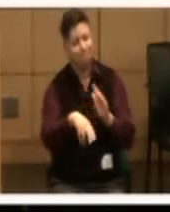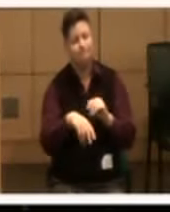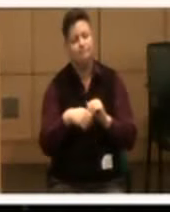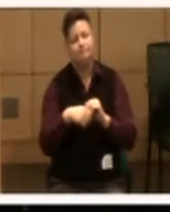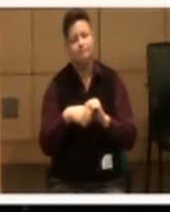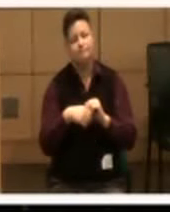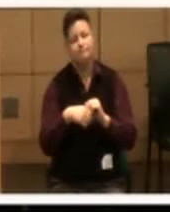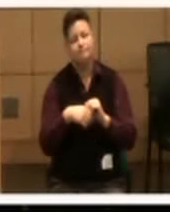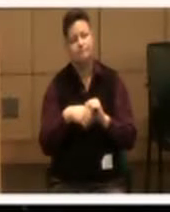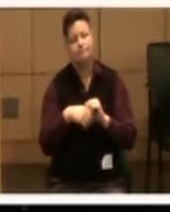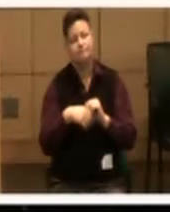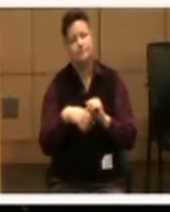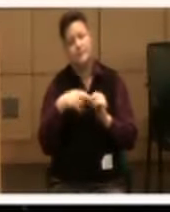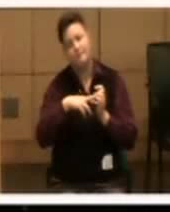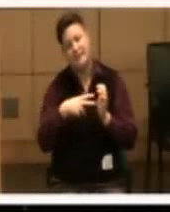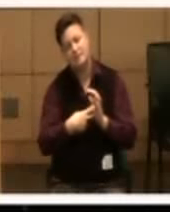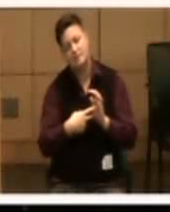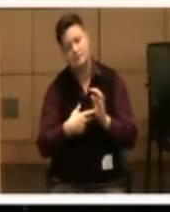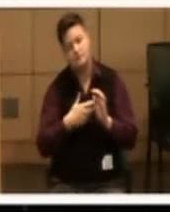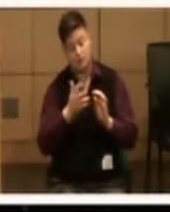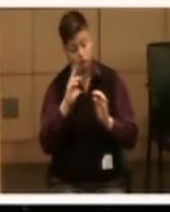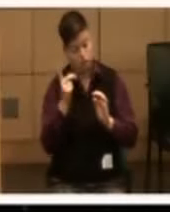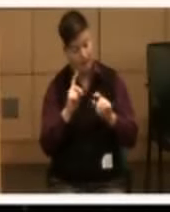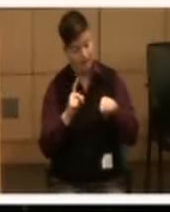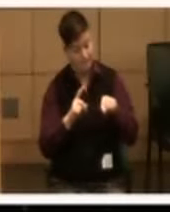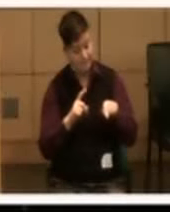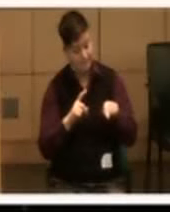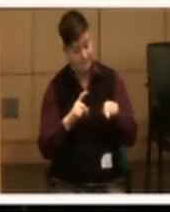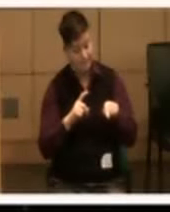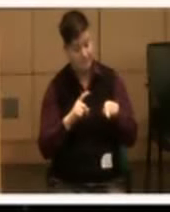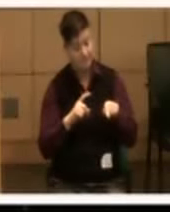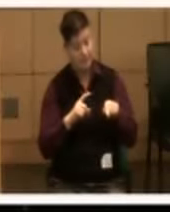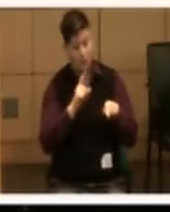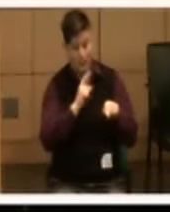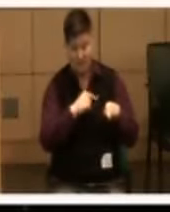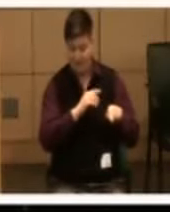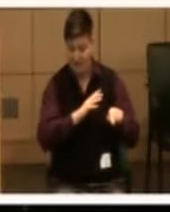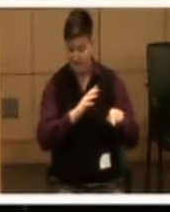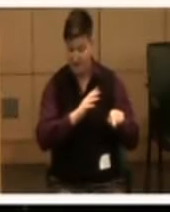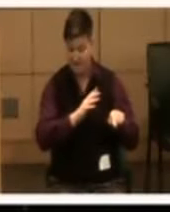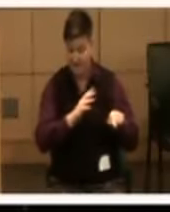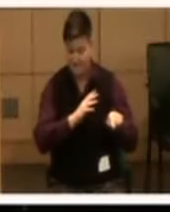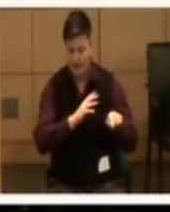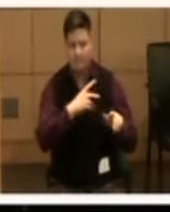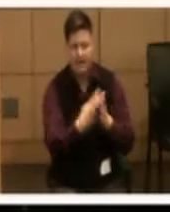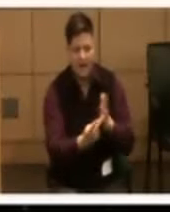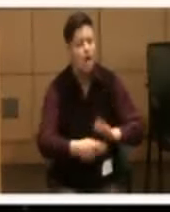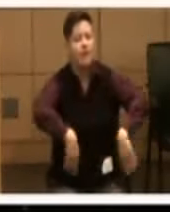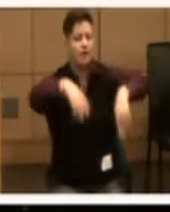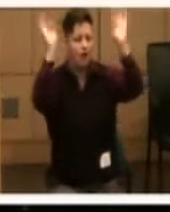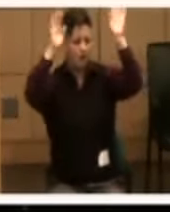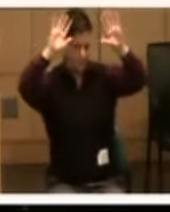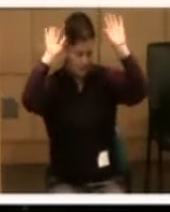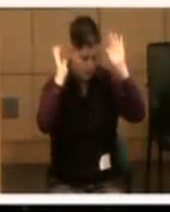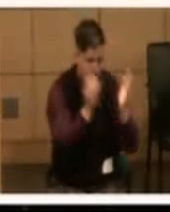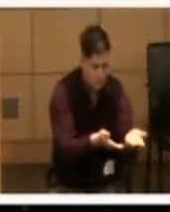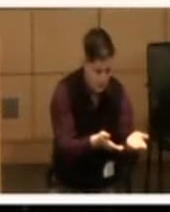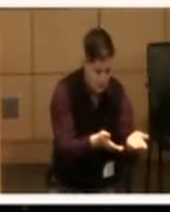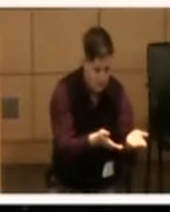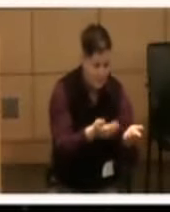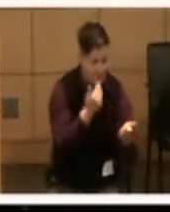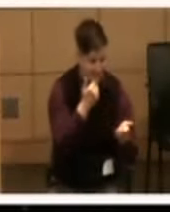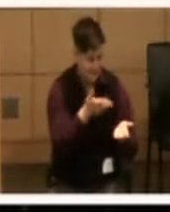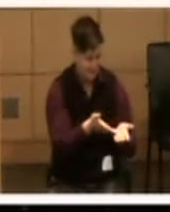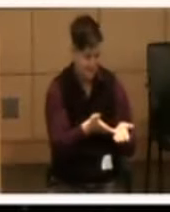kind of look at a child that who is failing before we can implement any like individualized services. Right. So we're looking more and